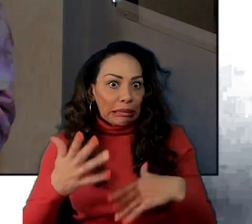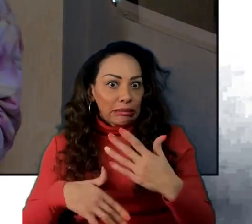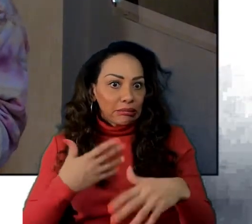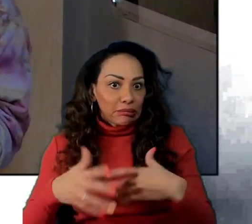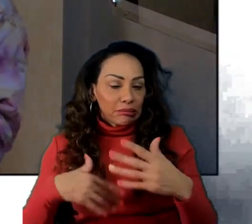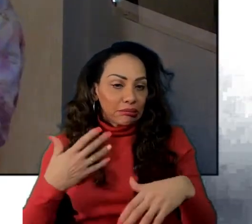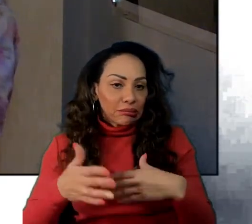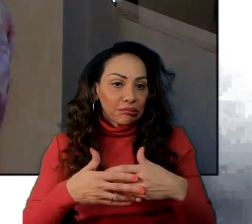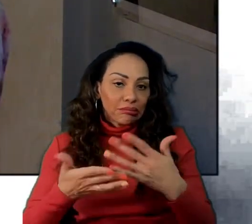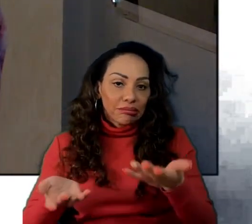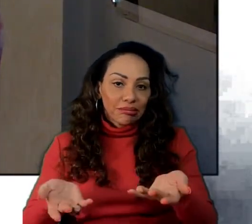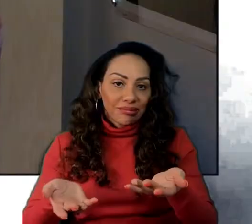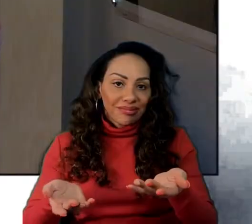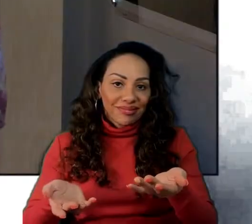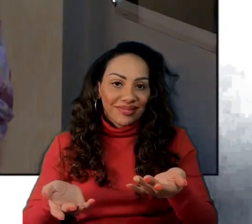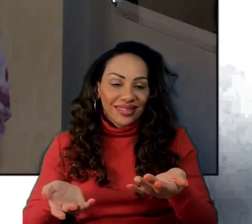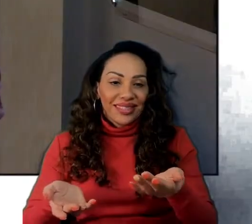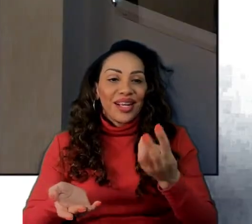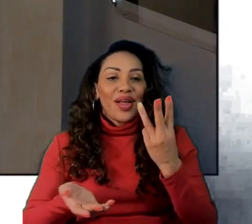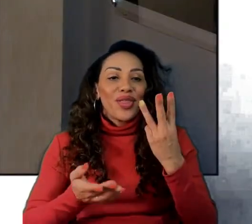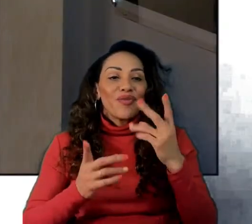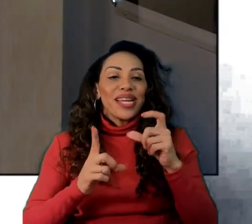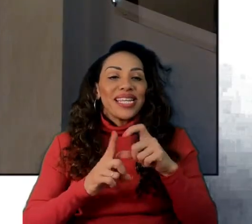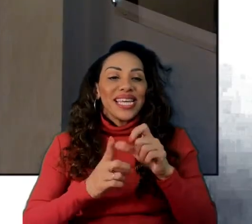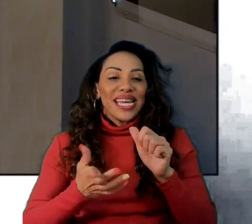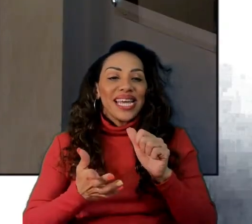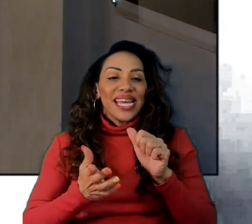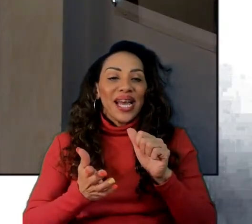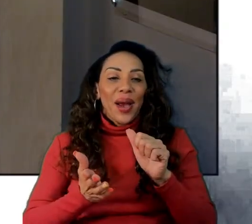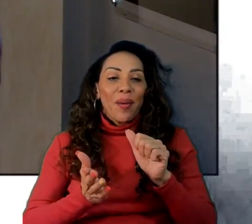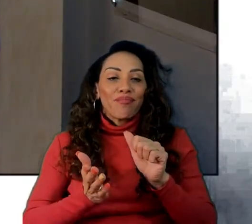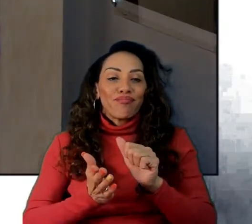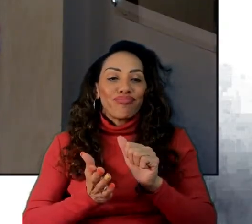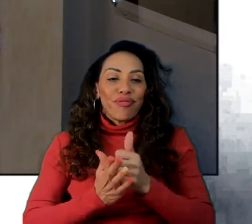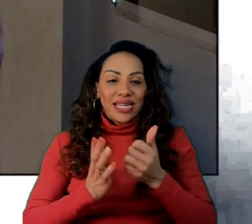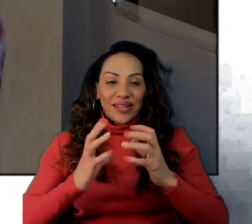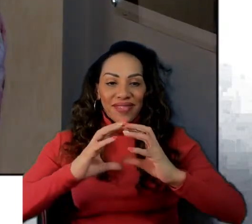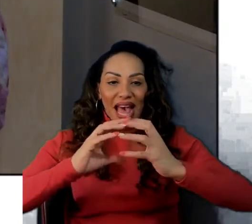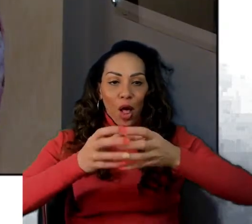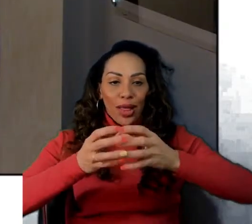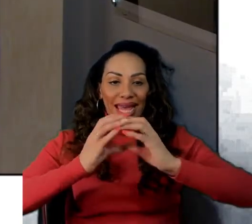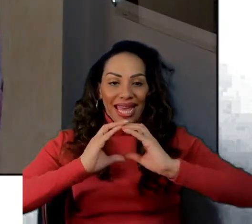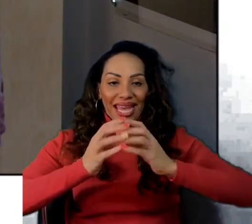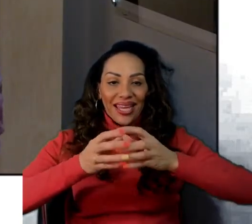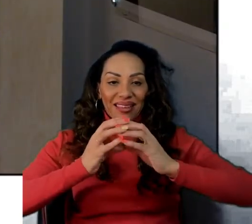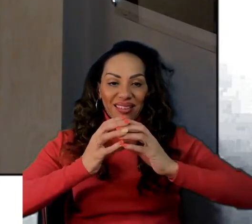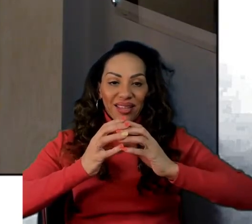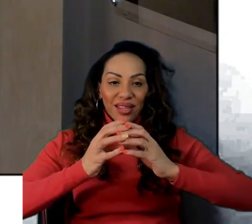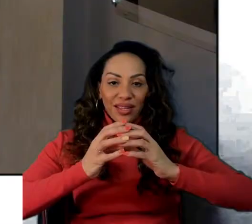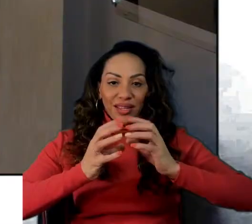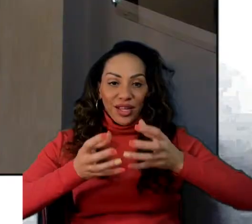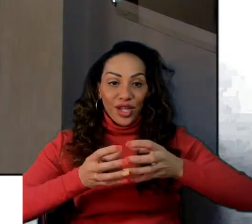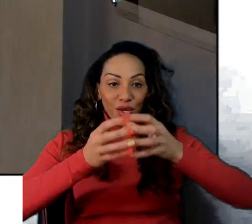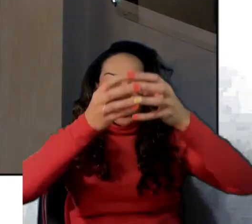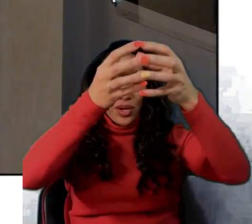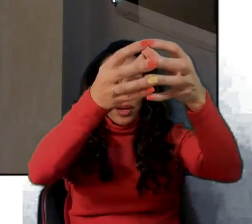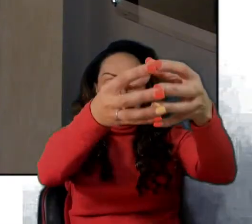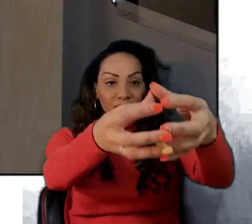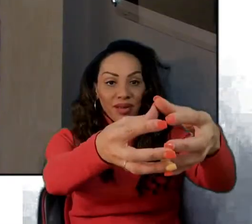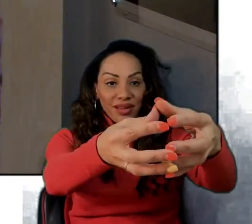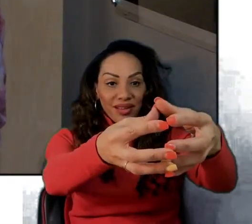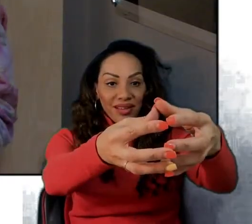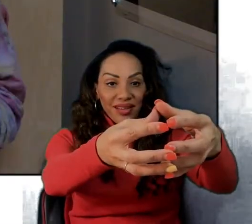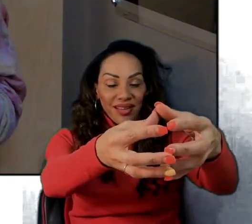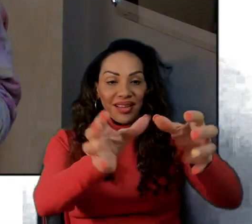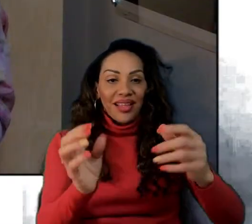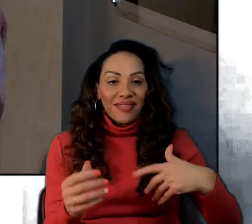the 3D printed algae, and then that was almost like if you held that, you were speaking from the voice of the algae.